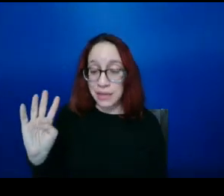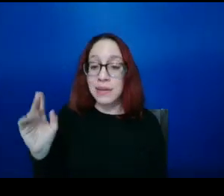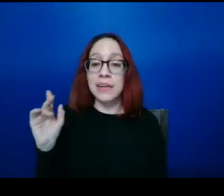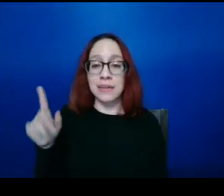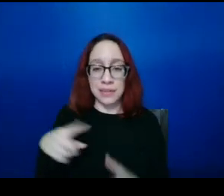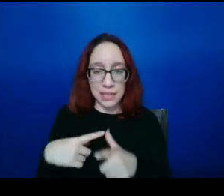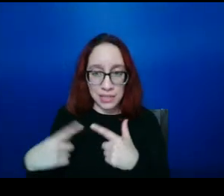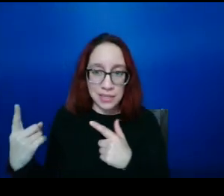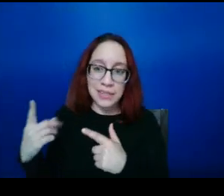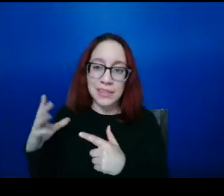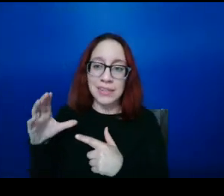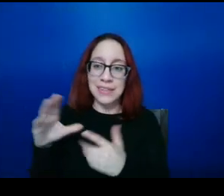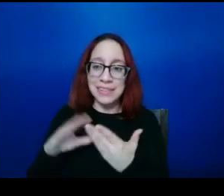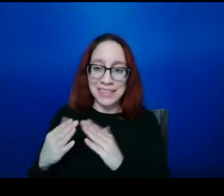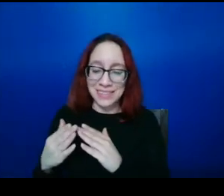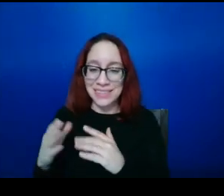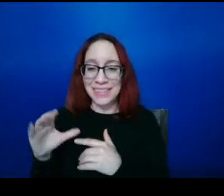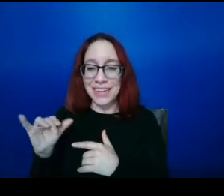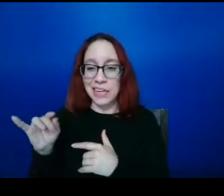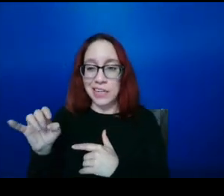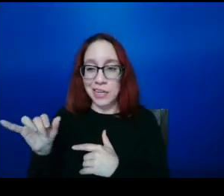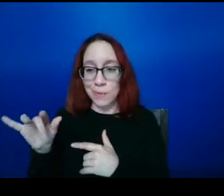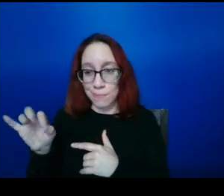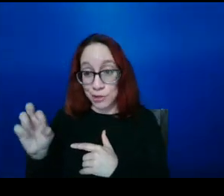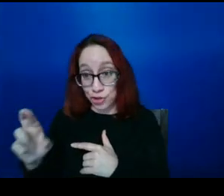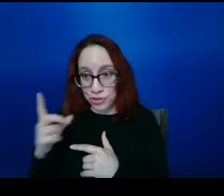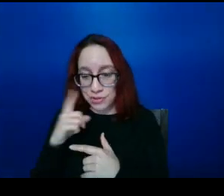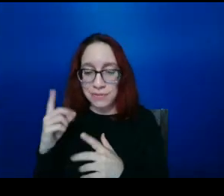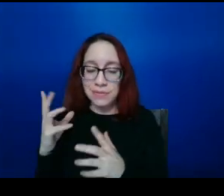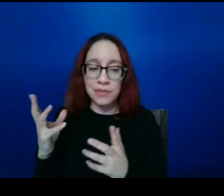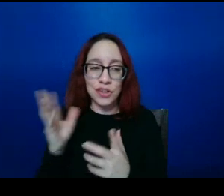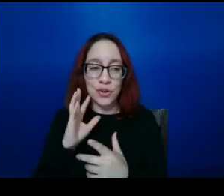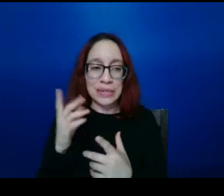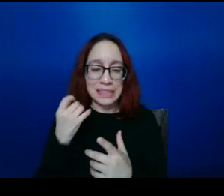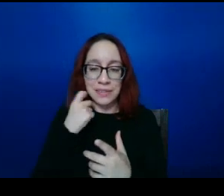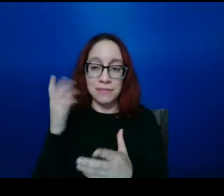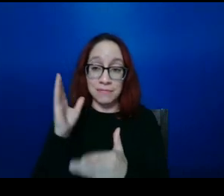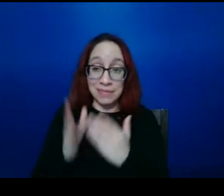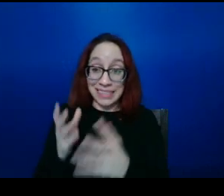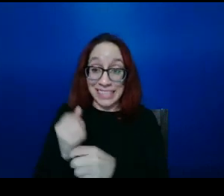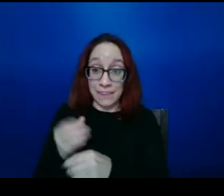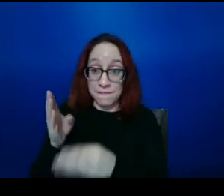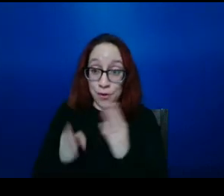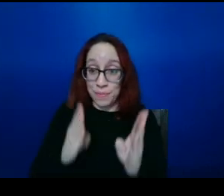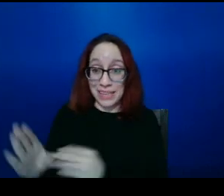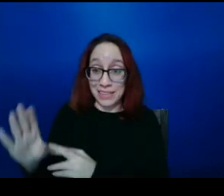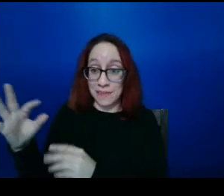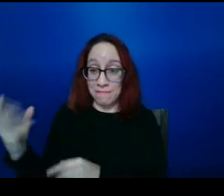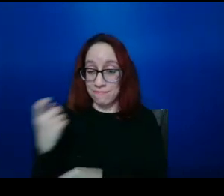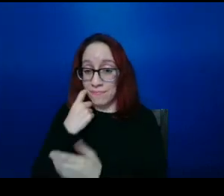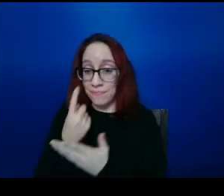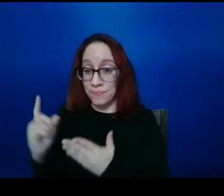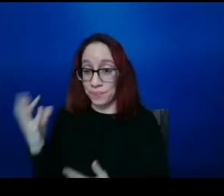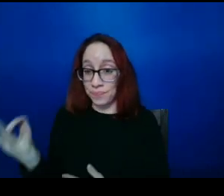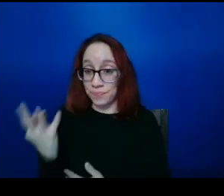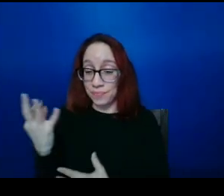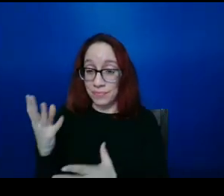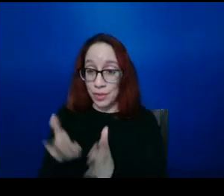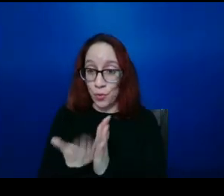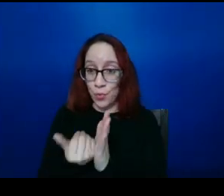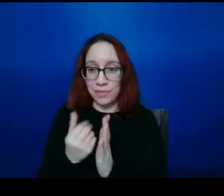it would come to City Commission after that. So we just received a final set of plans on Friday, and it's currently being reviewed. So staff